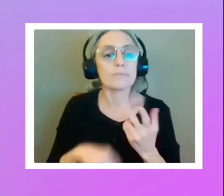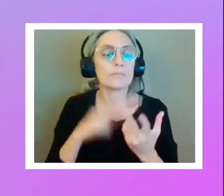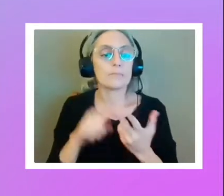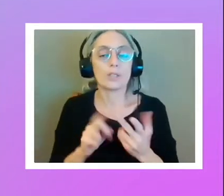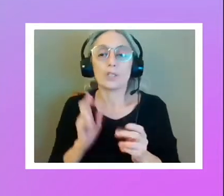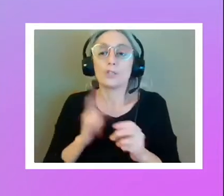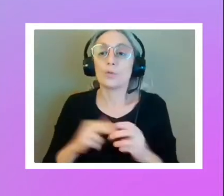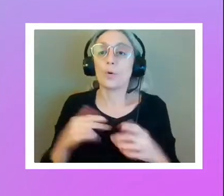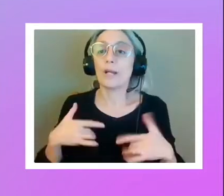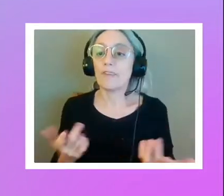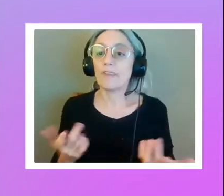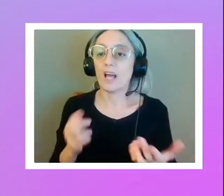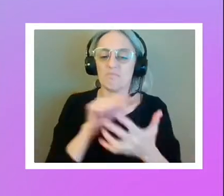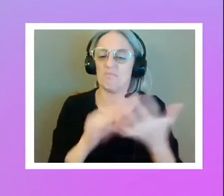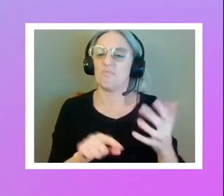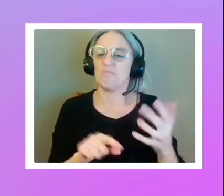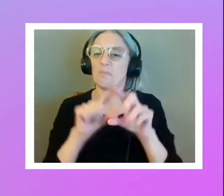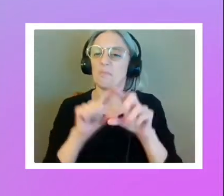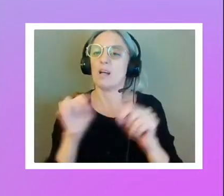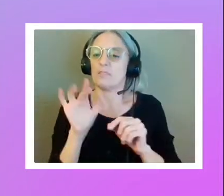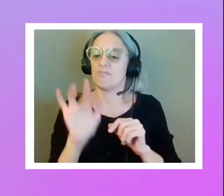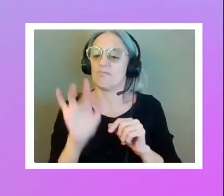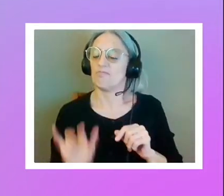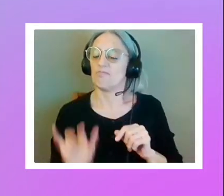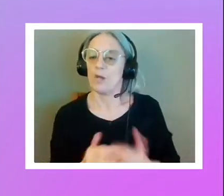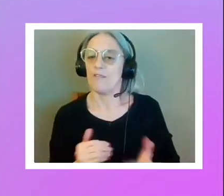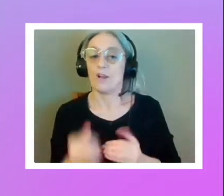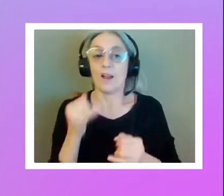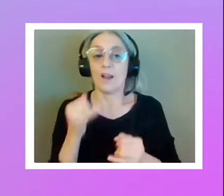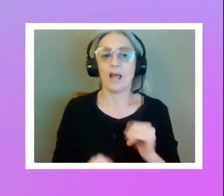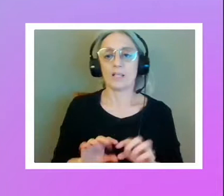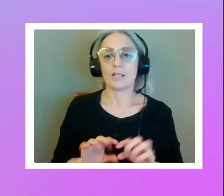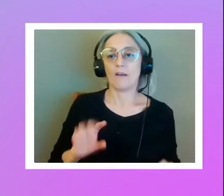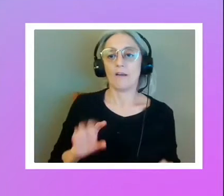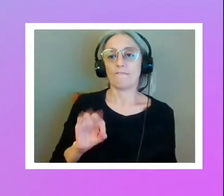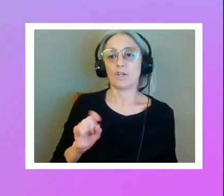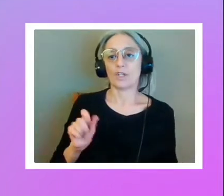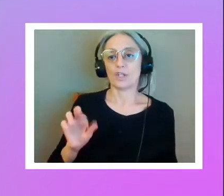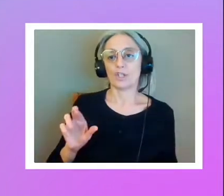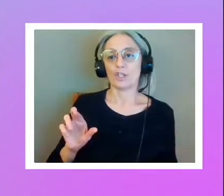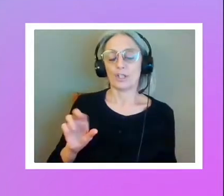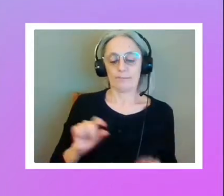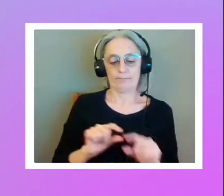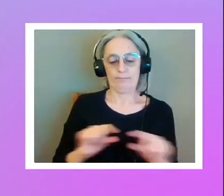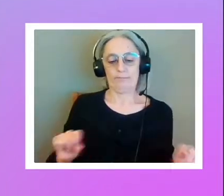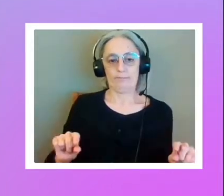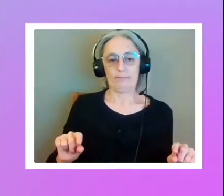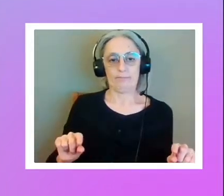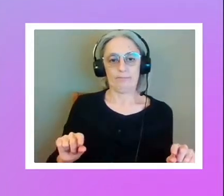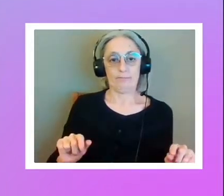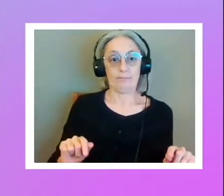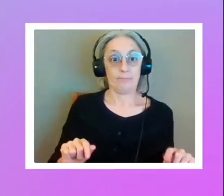event. And then lastly, you have that footer. Wait, come back. So,